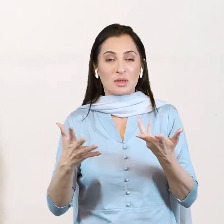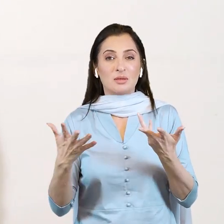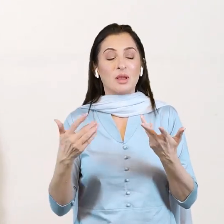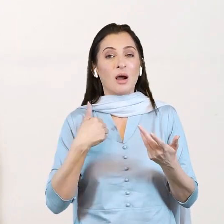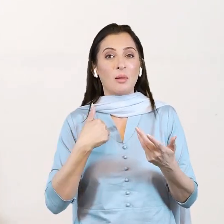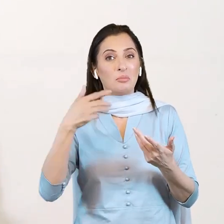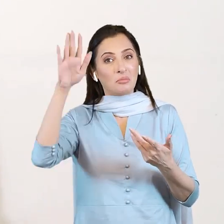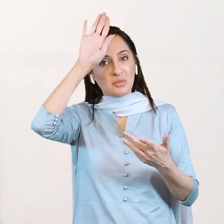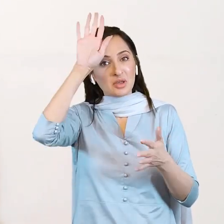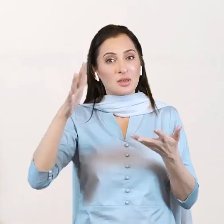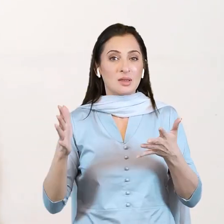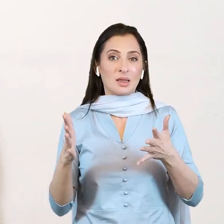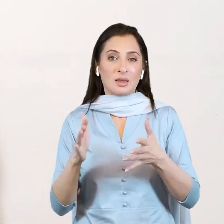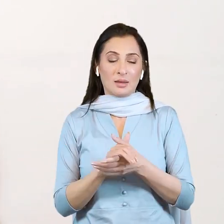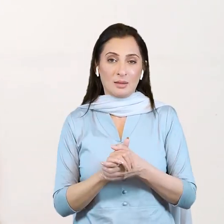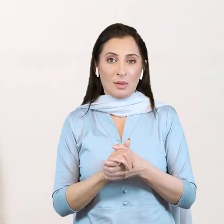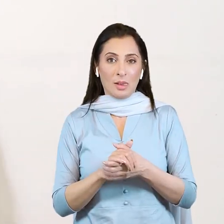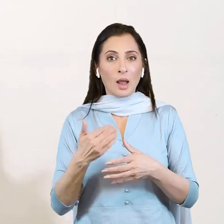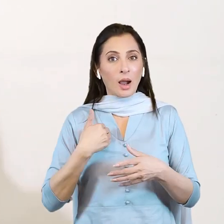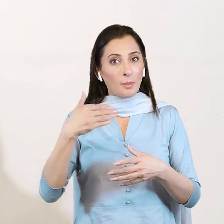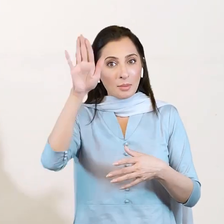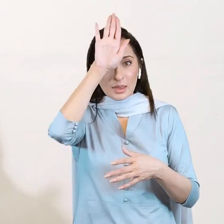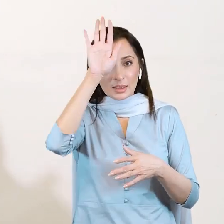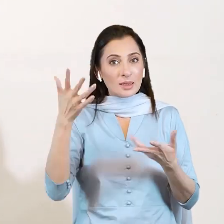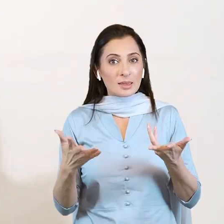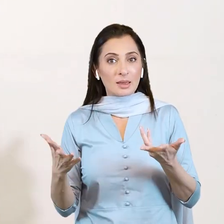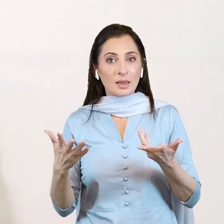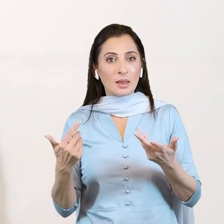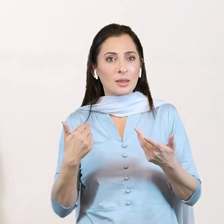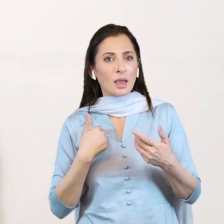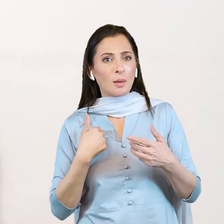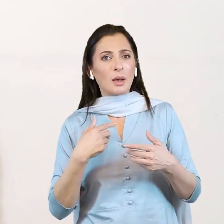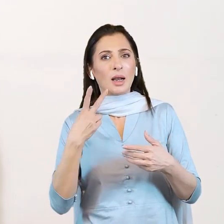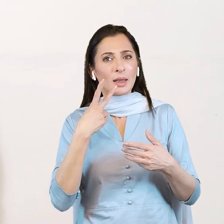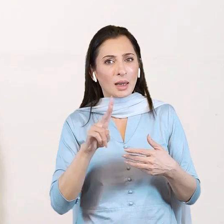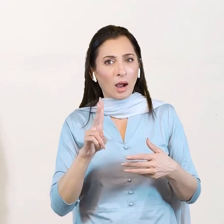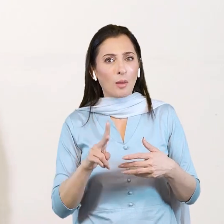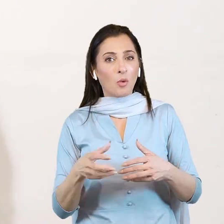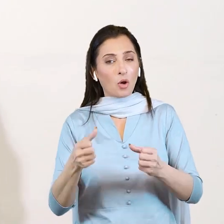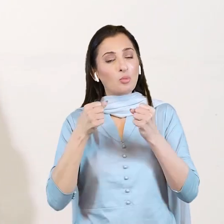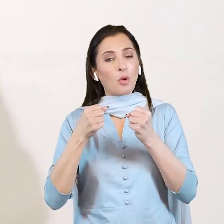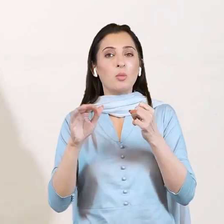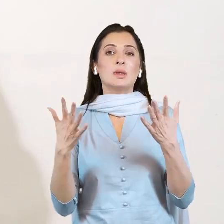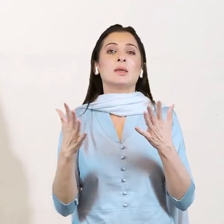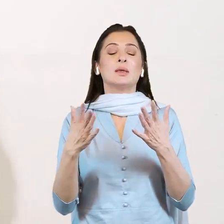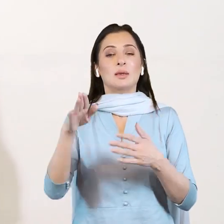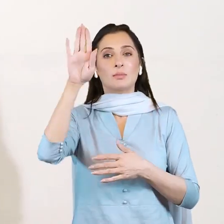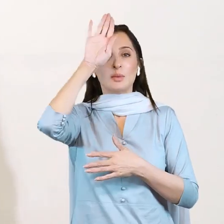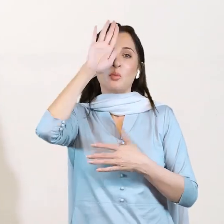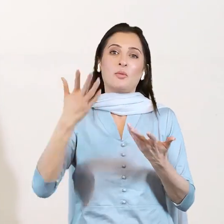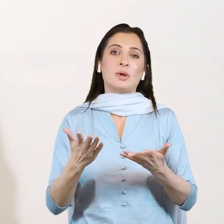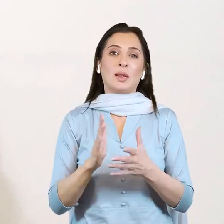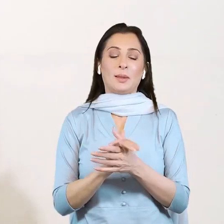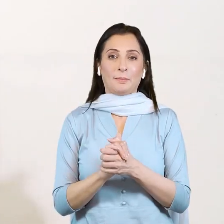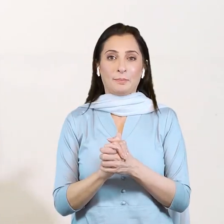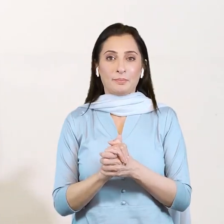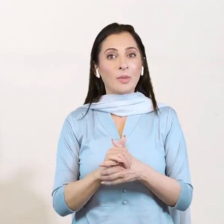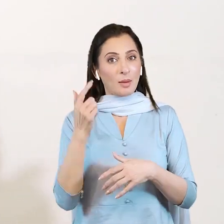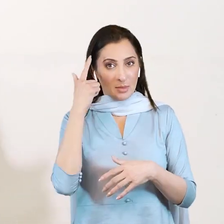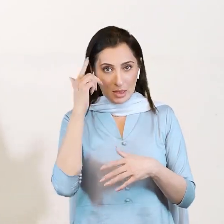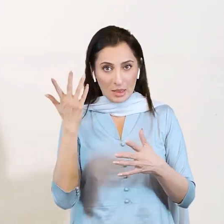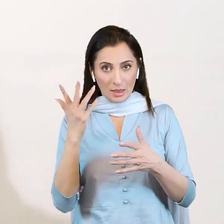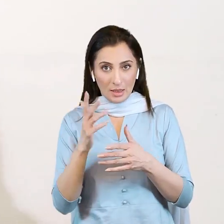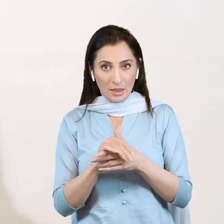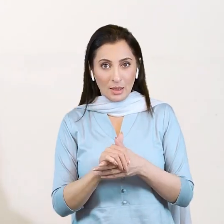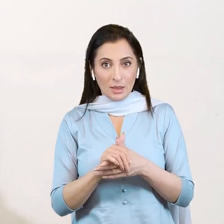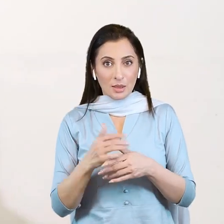position. We think of them as people that are part of the political sphere or the workforce. We can't imagine ourselves as leaders